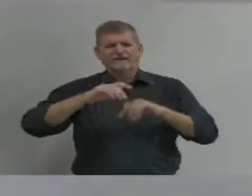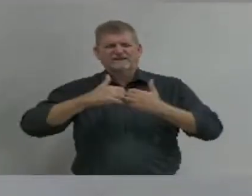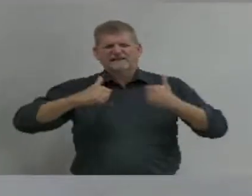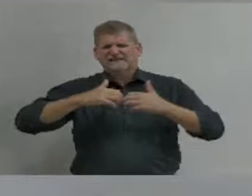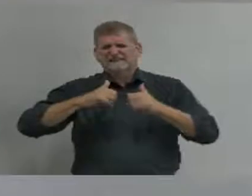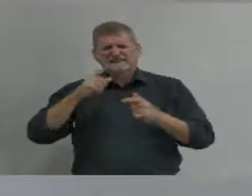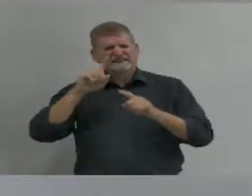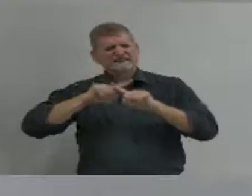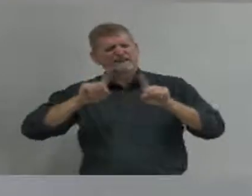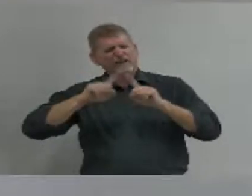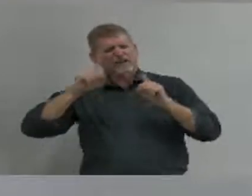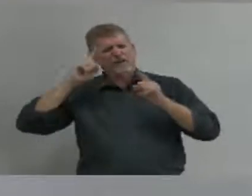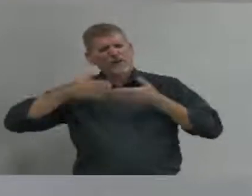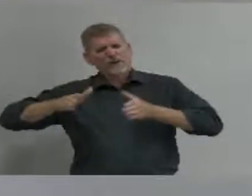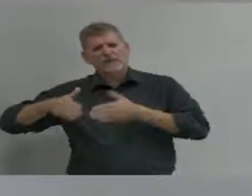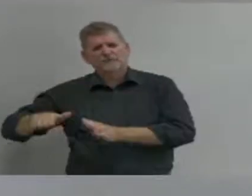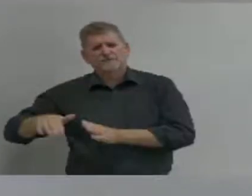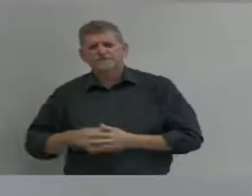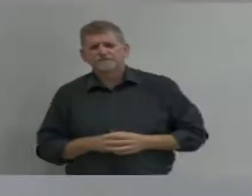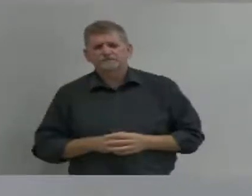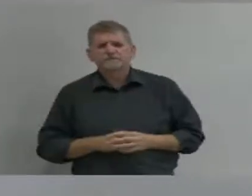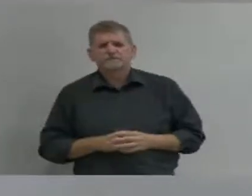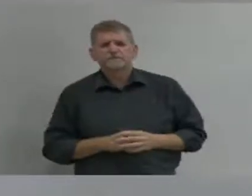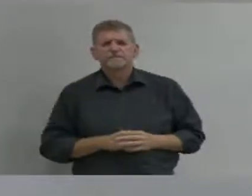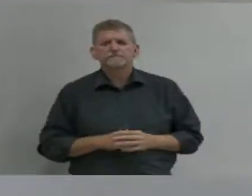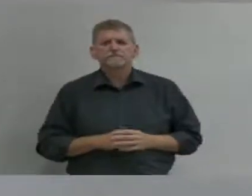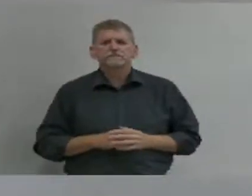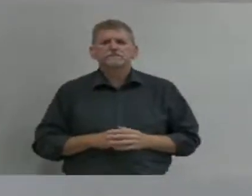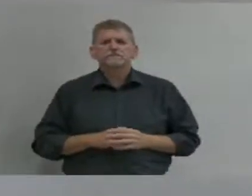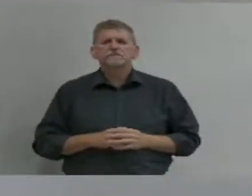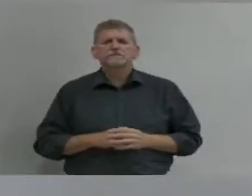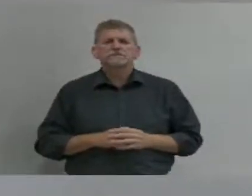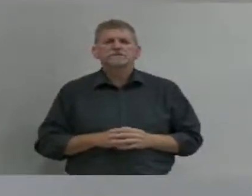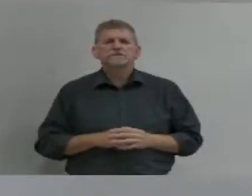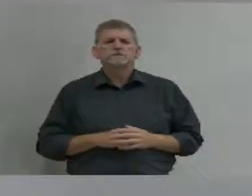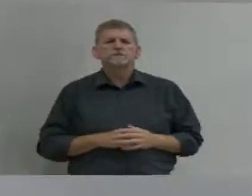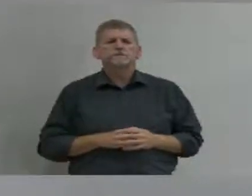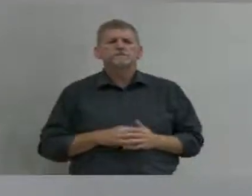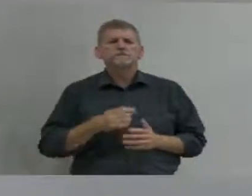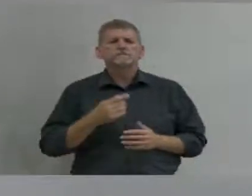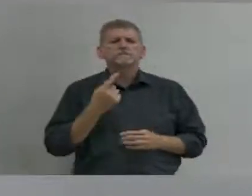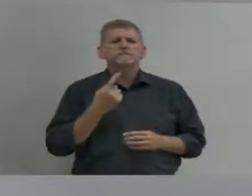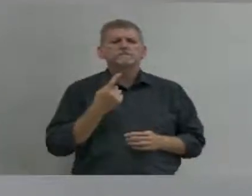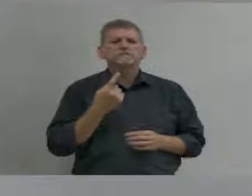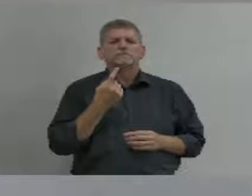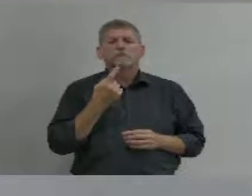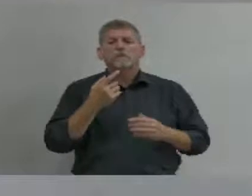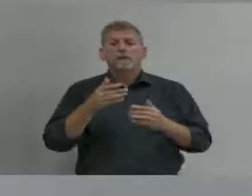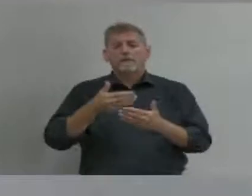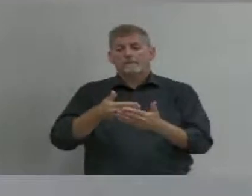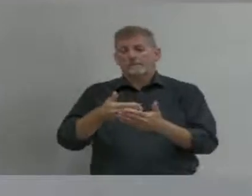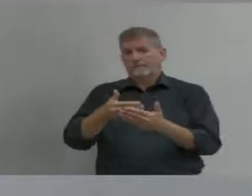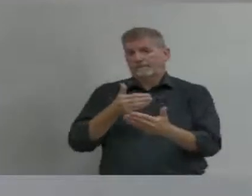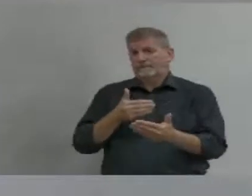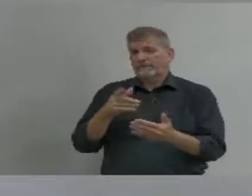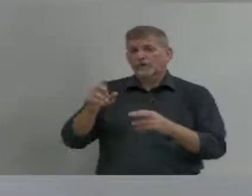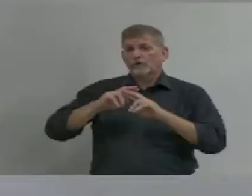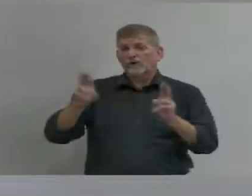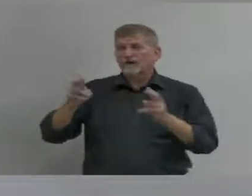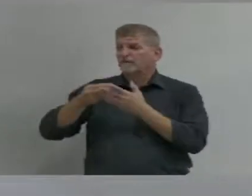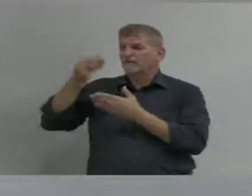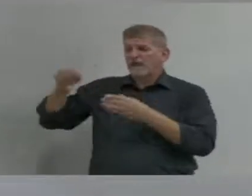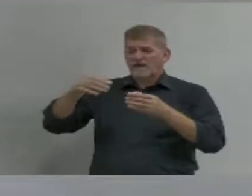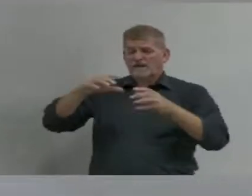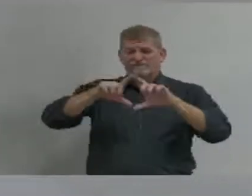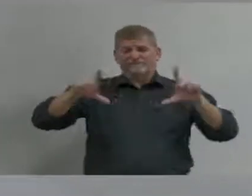items, using only prepackaged or pre-wrapped items only, and certainly, you know, one family at a